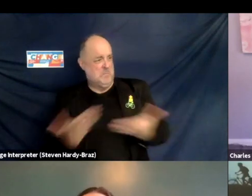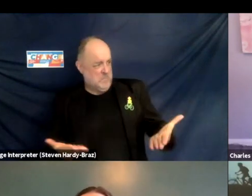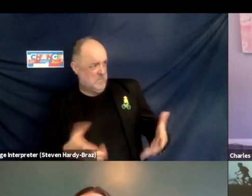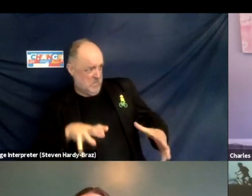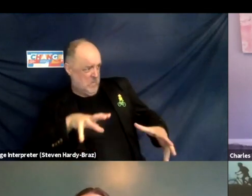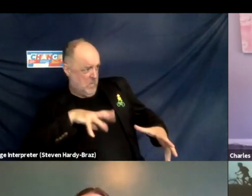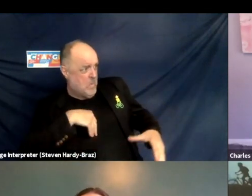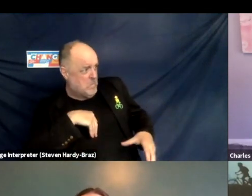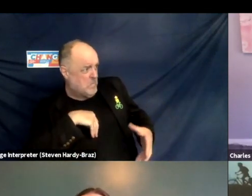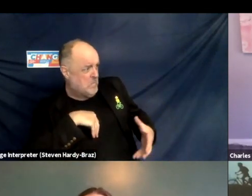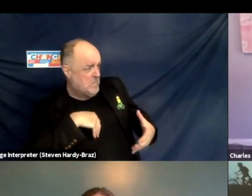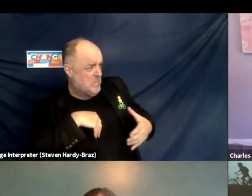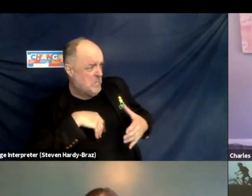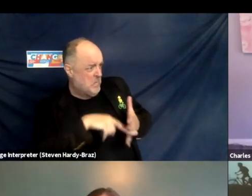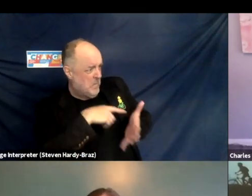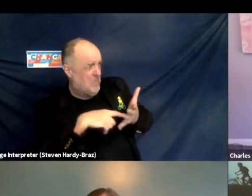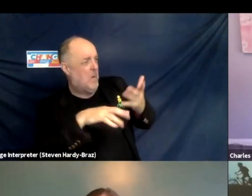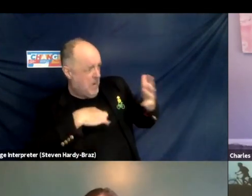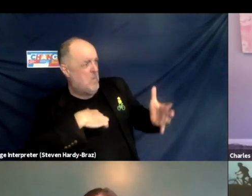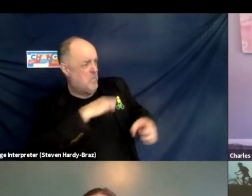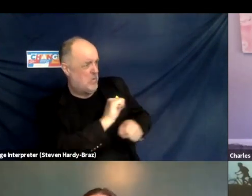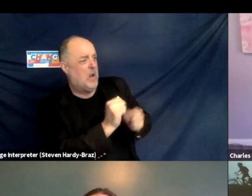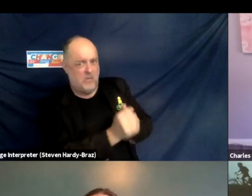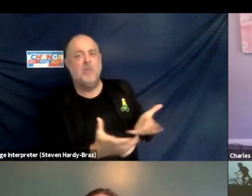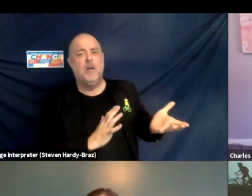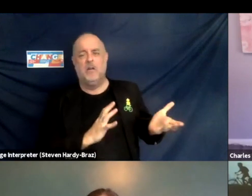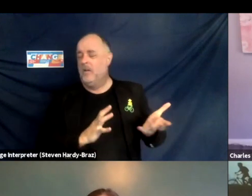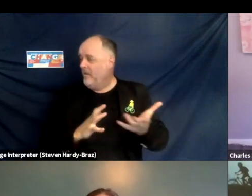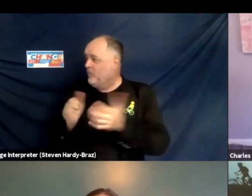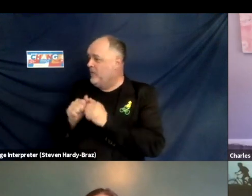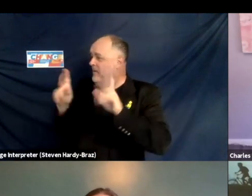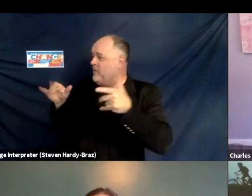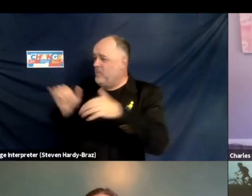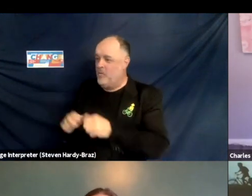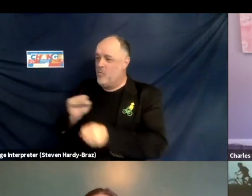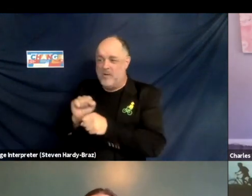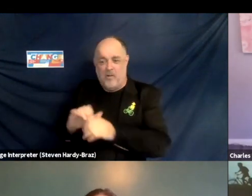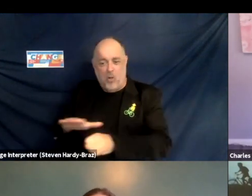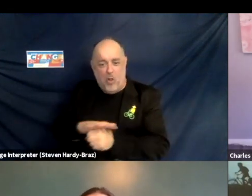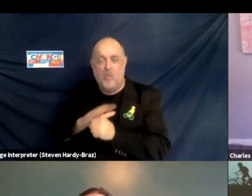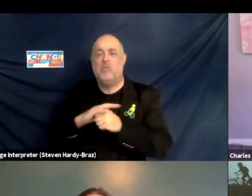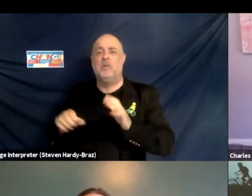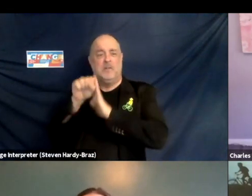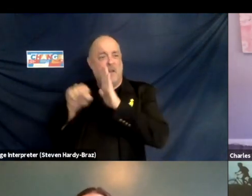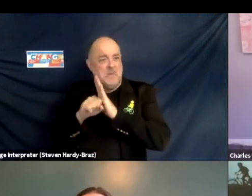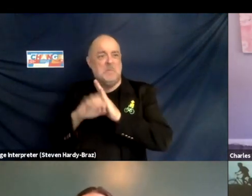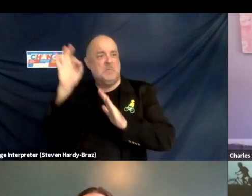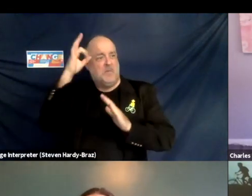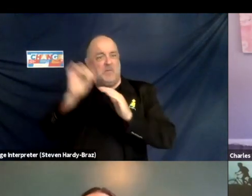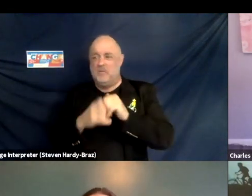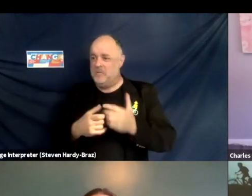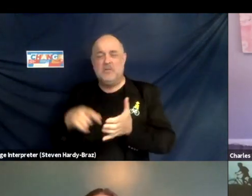advocates or the allies can do the very same thing that the organizations could do at a local and national level. They can check their